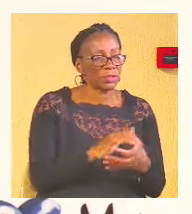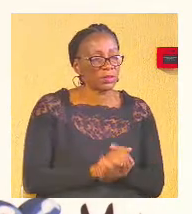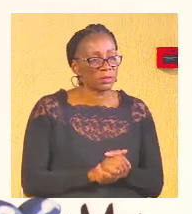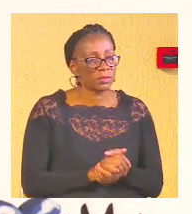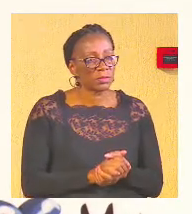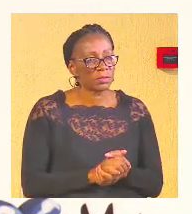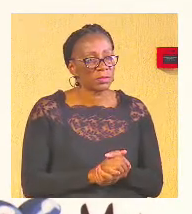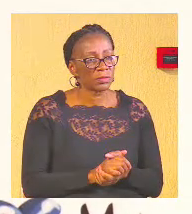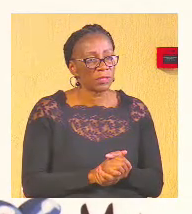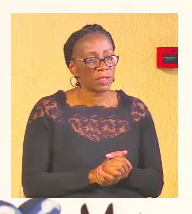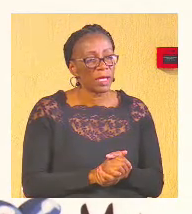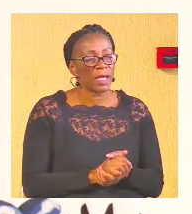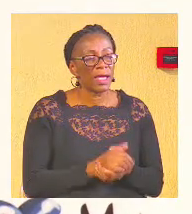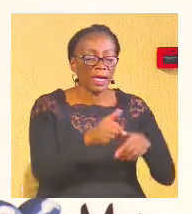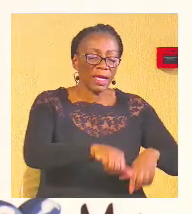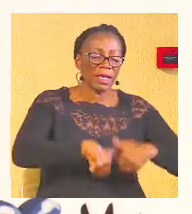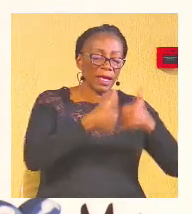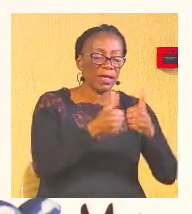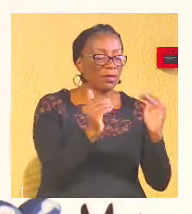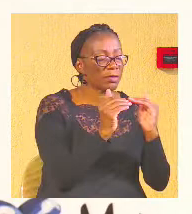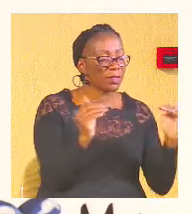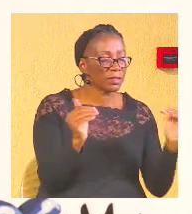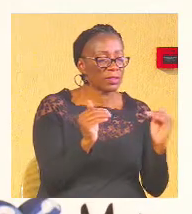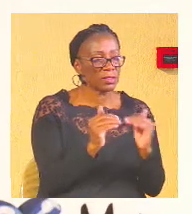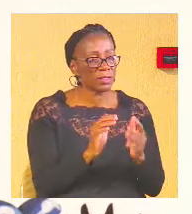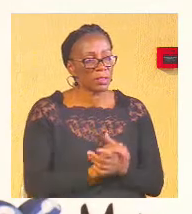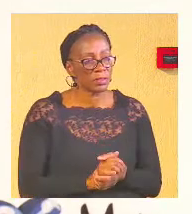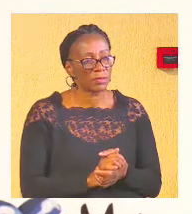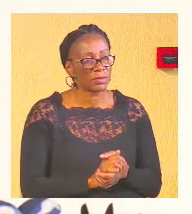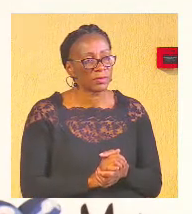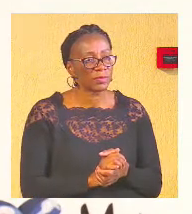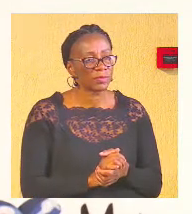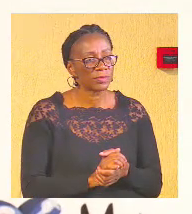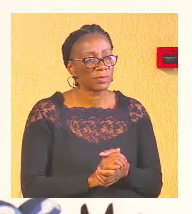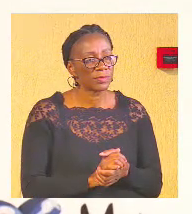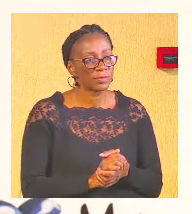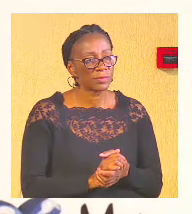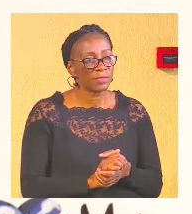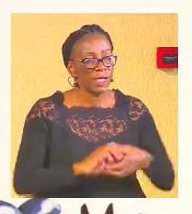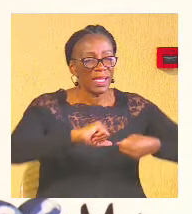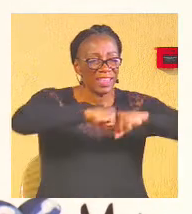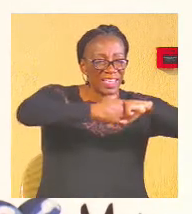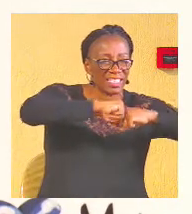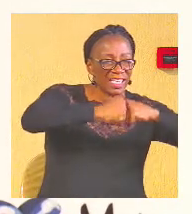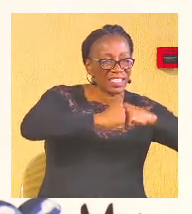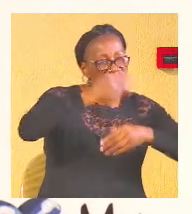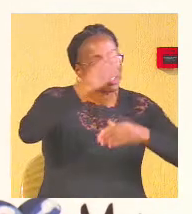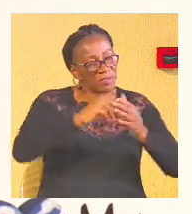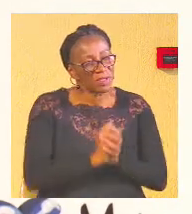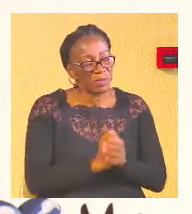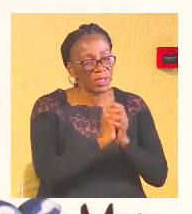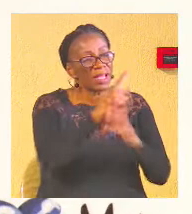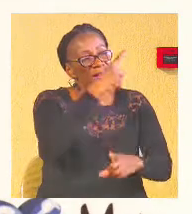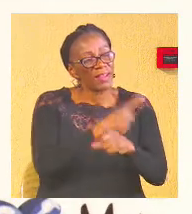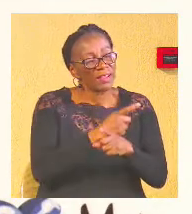about health in general. Because I also want to add that the challenges within the public health sector that were there all the